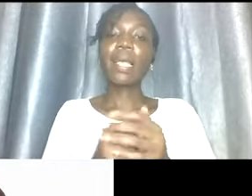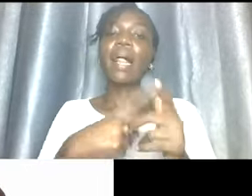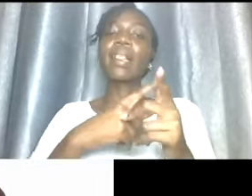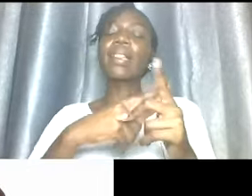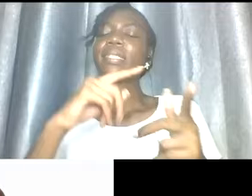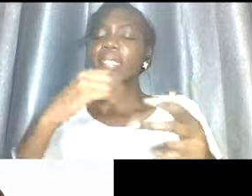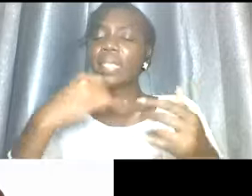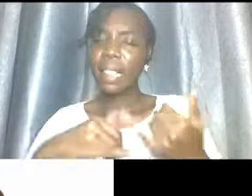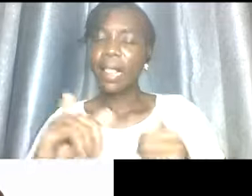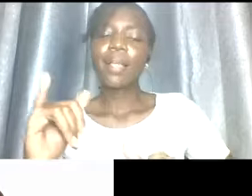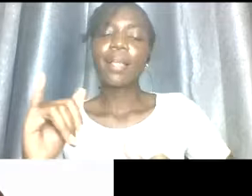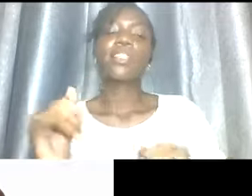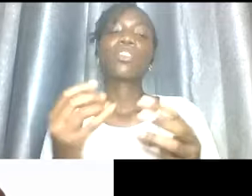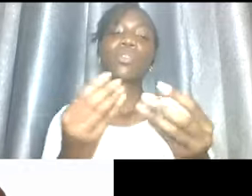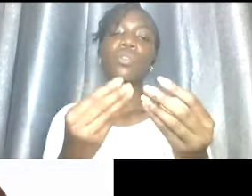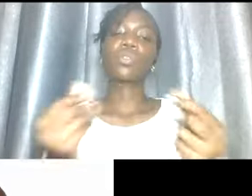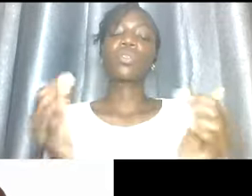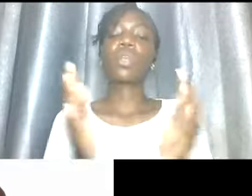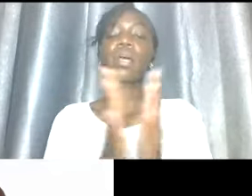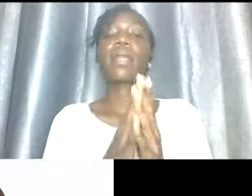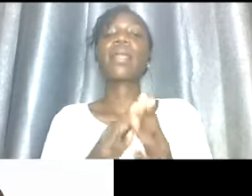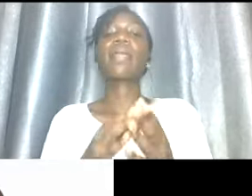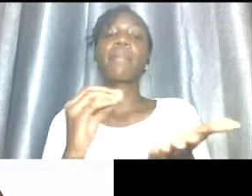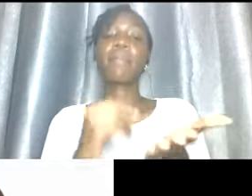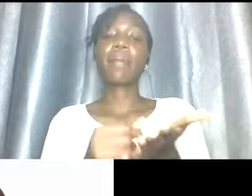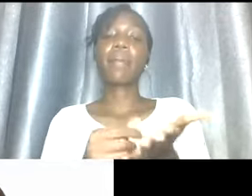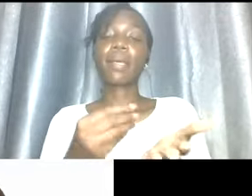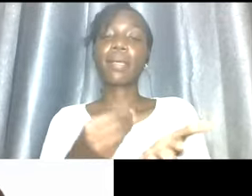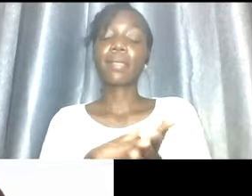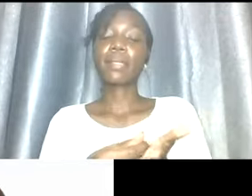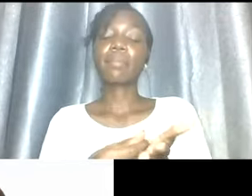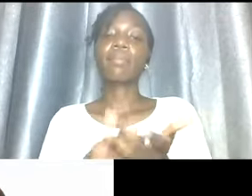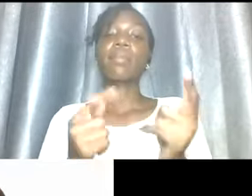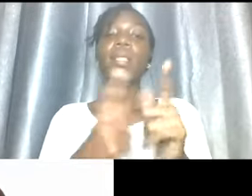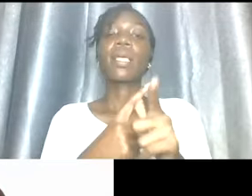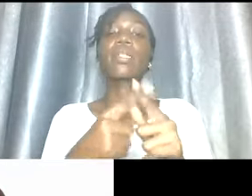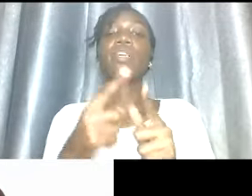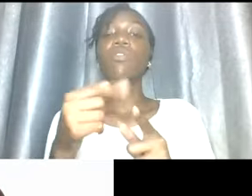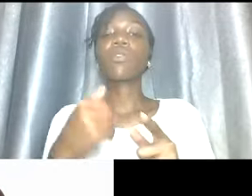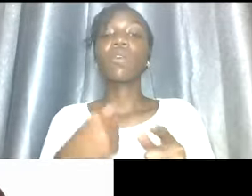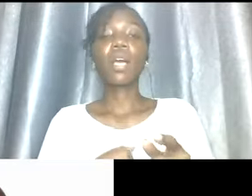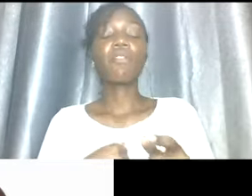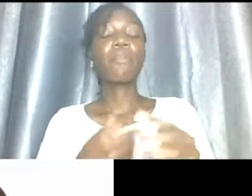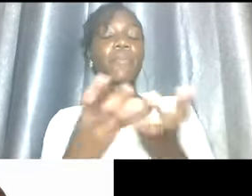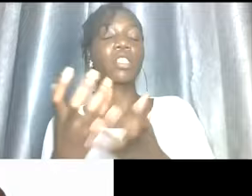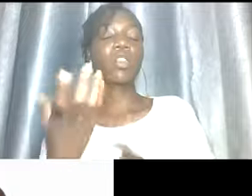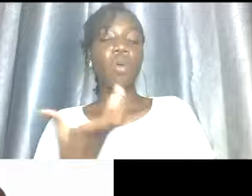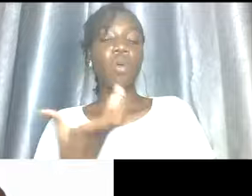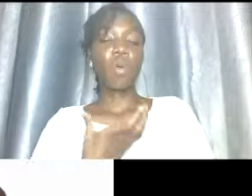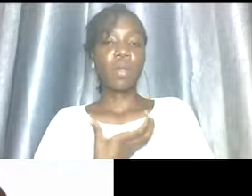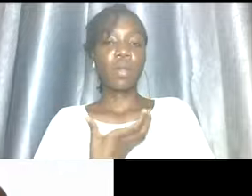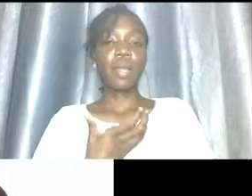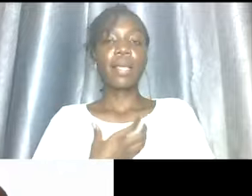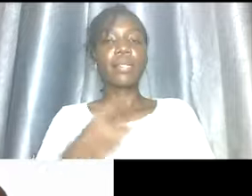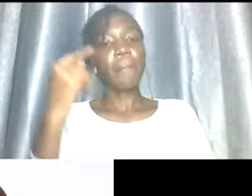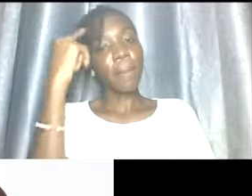Enterprises. And that's how we should be as business owners. Our mindset should always be to